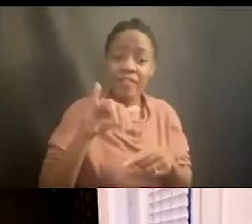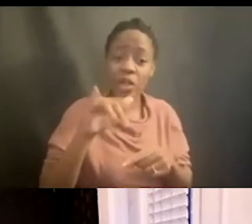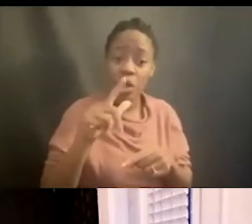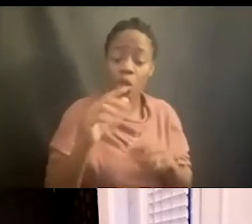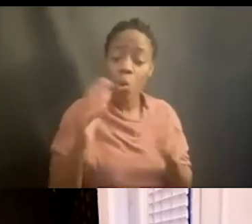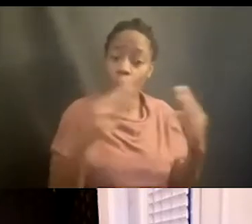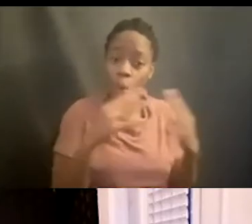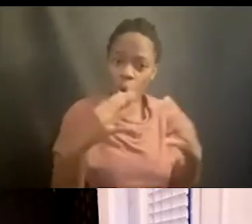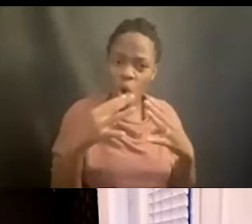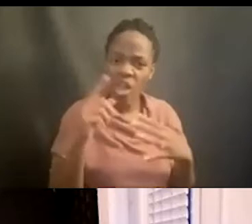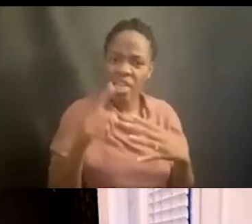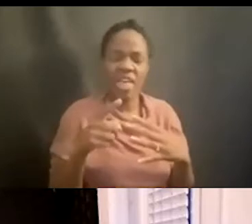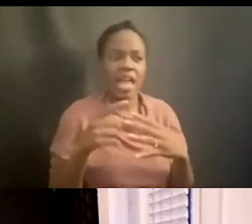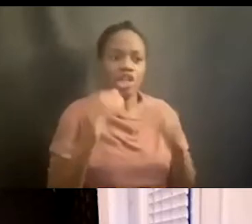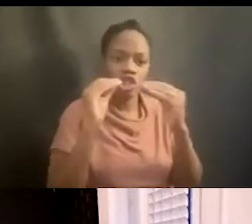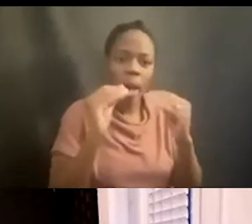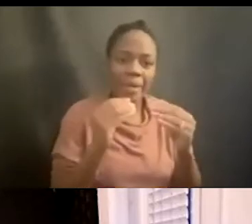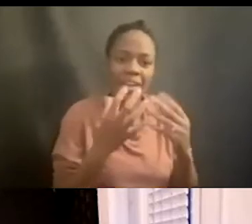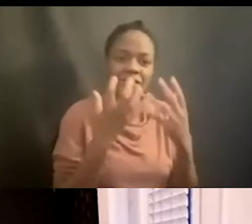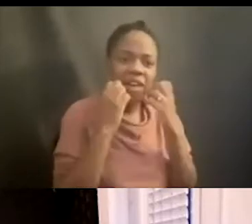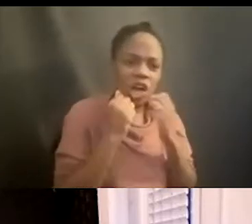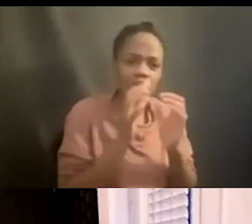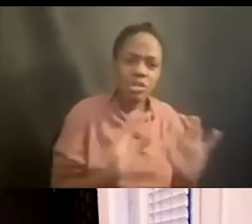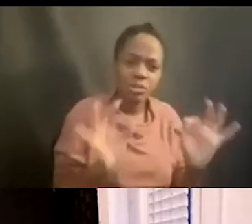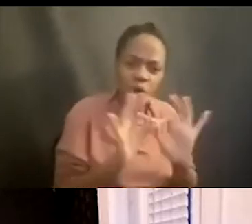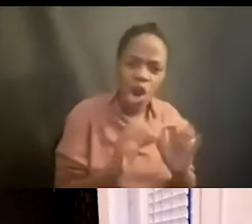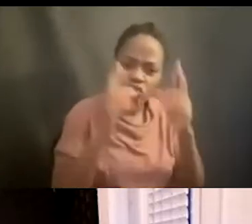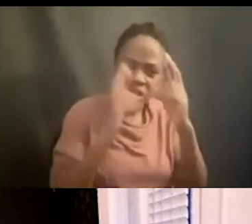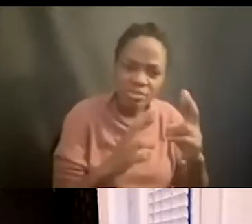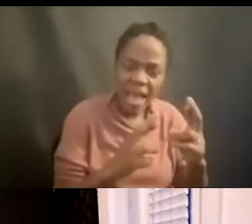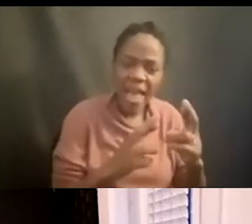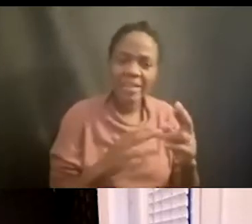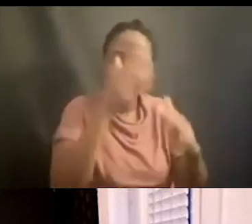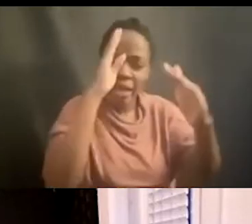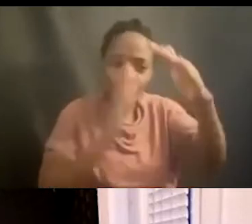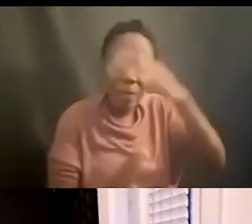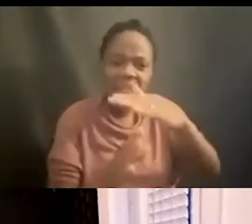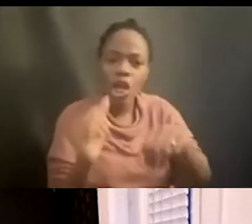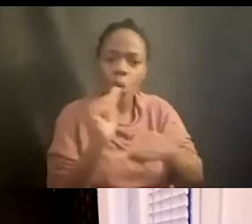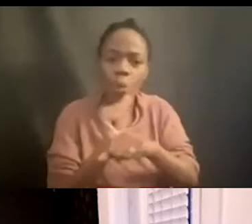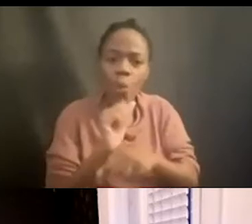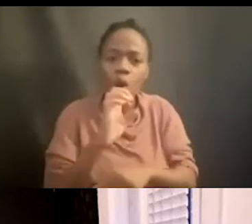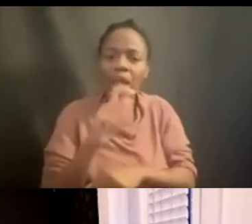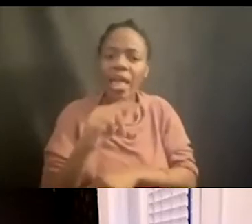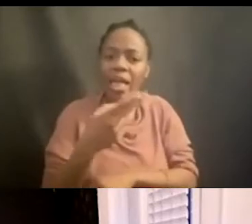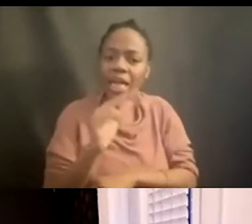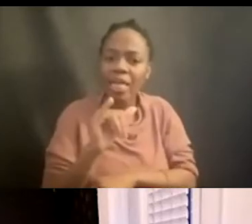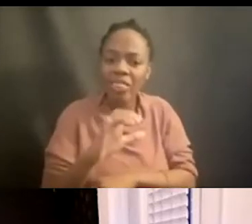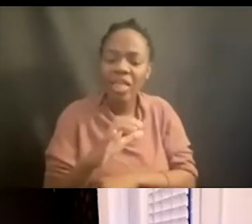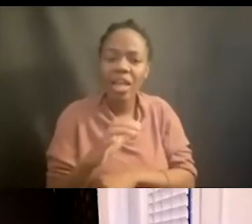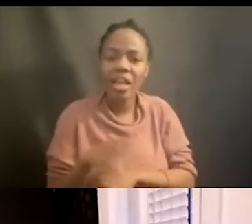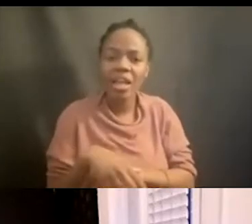that our community shares of, compassion, respect, humility, and work ethic, those values and the spirit